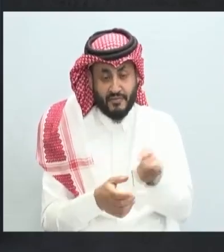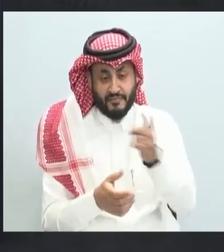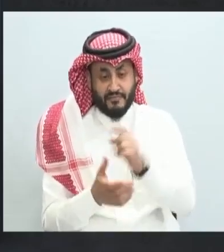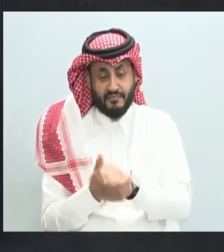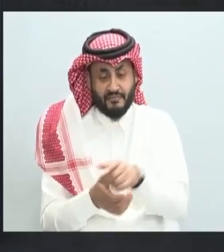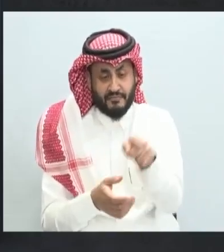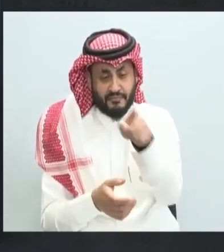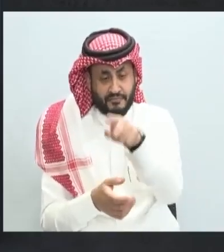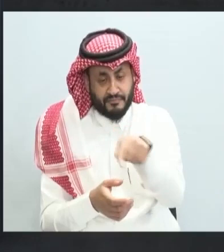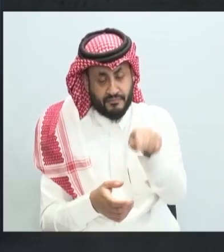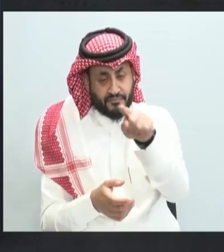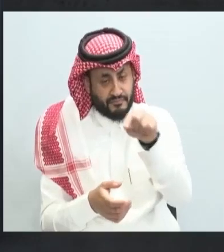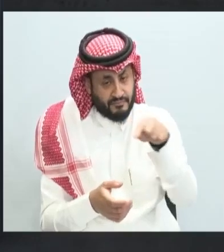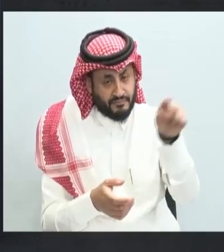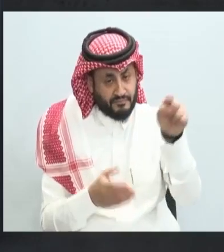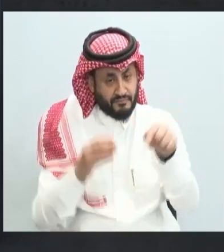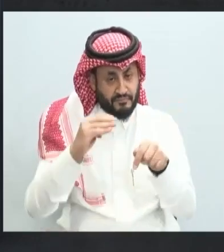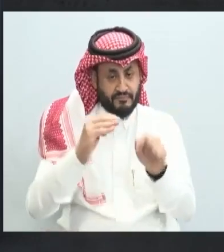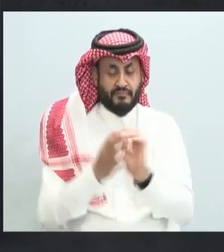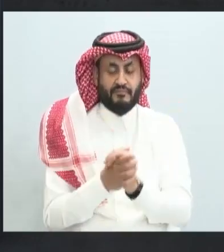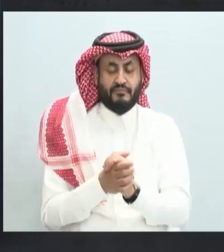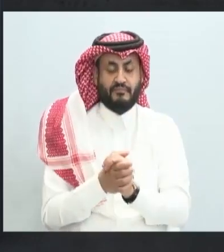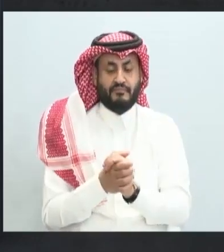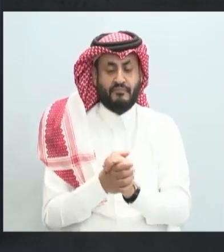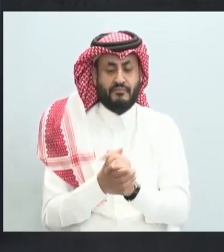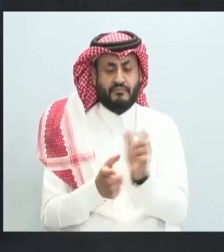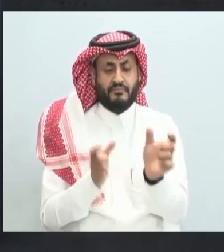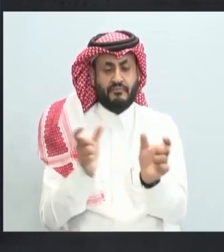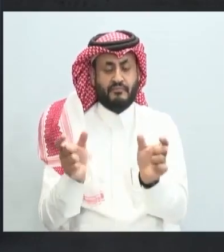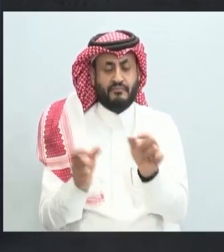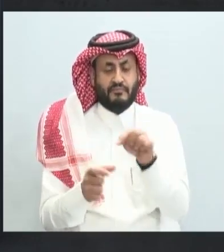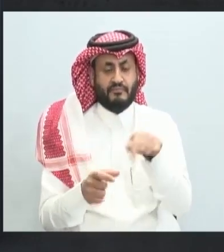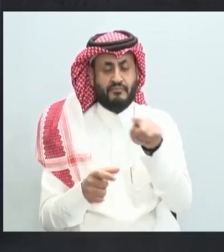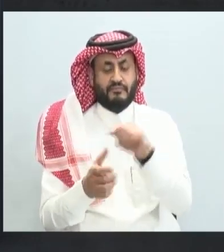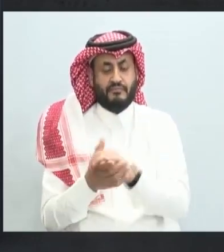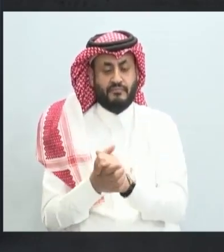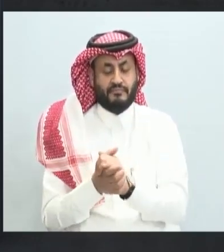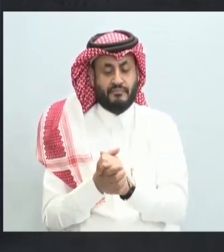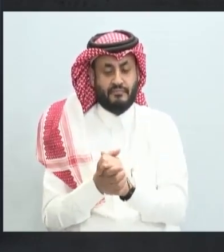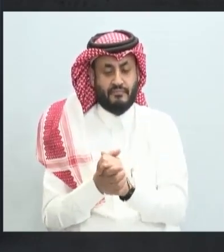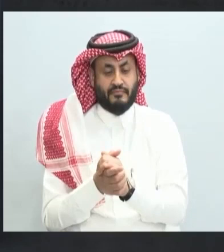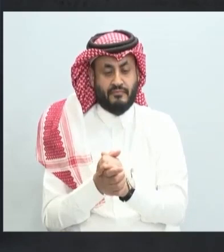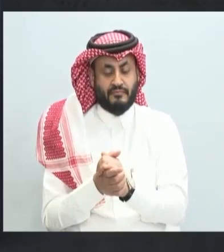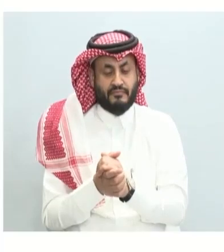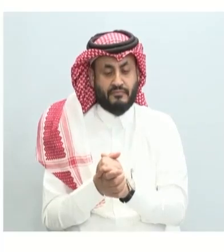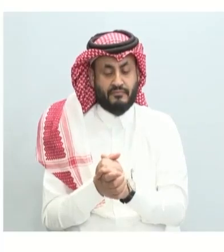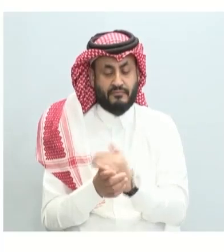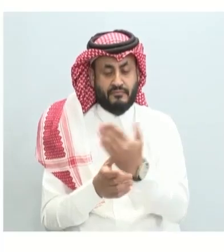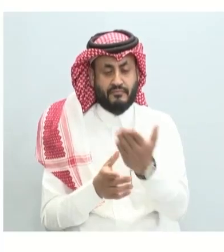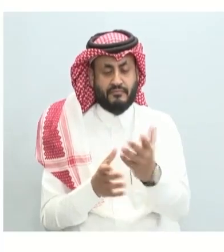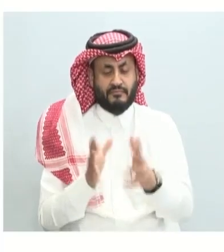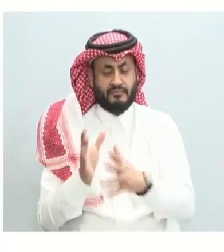and circle the right answer from this first part. So let's